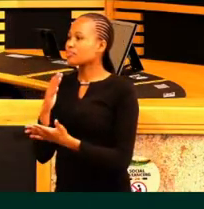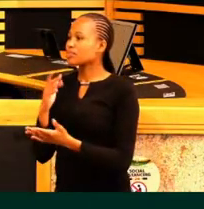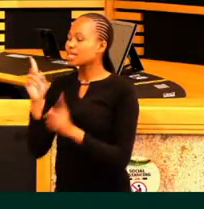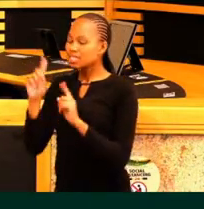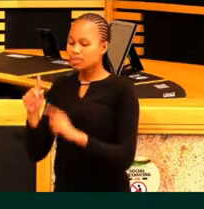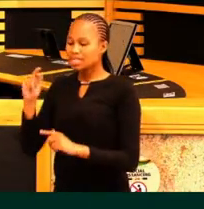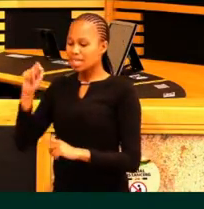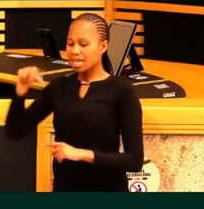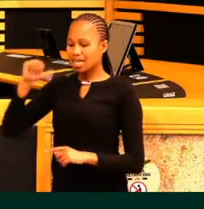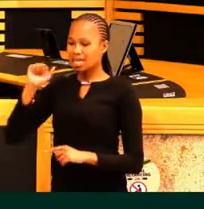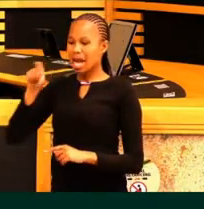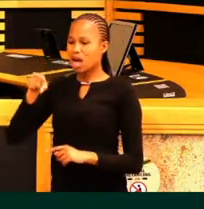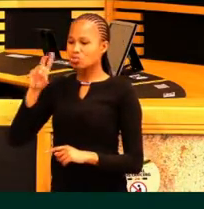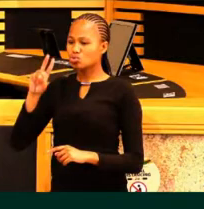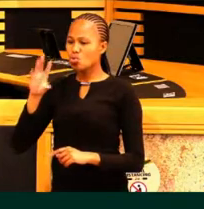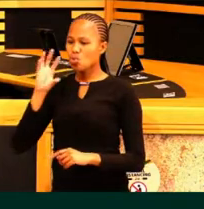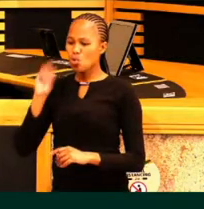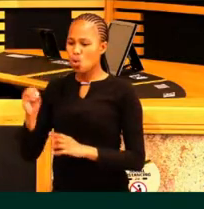foreign